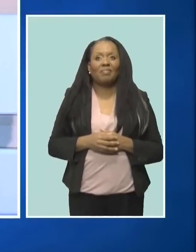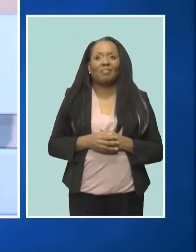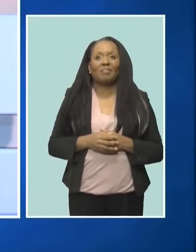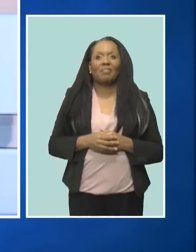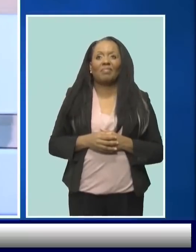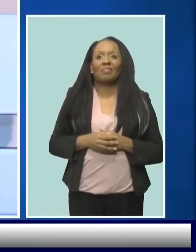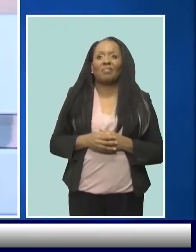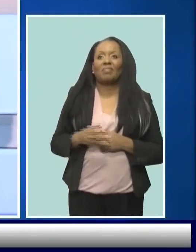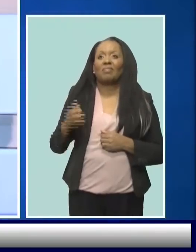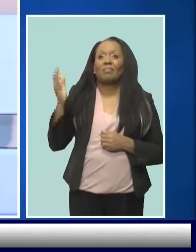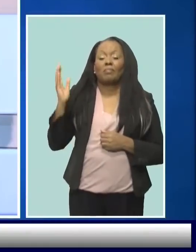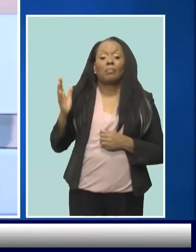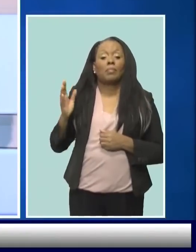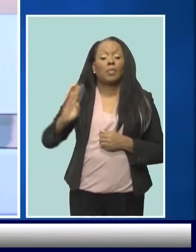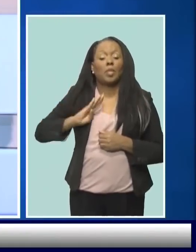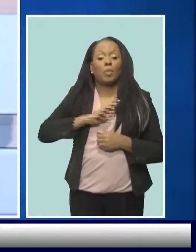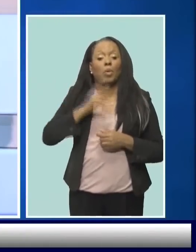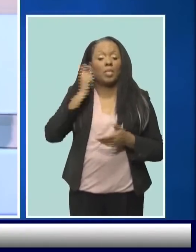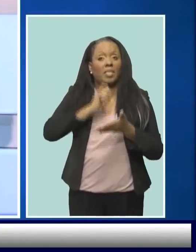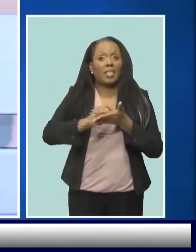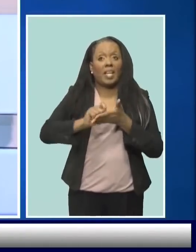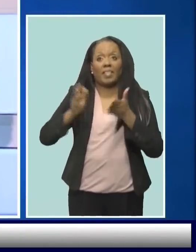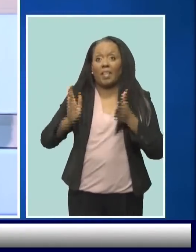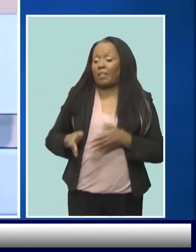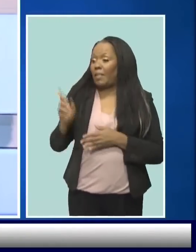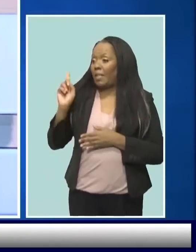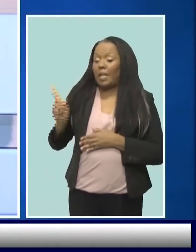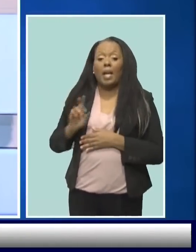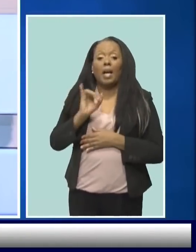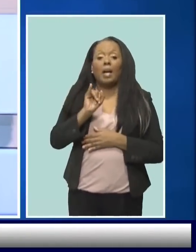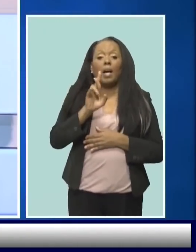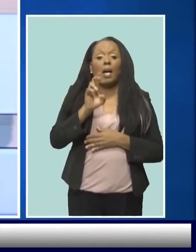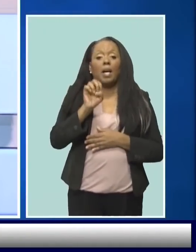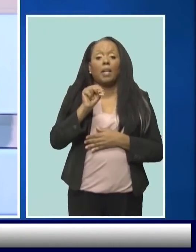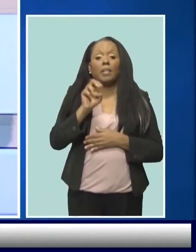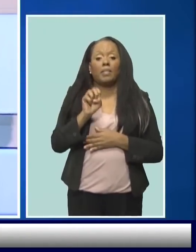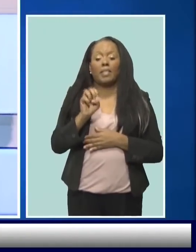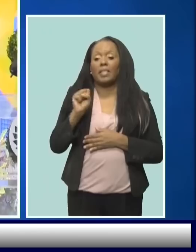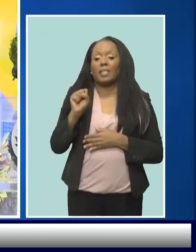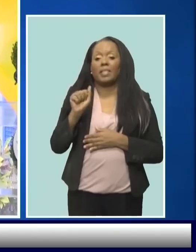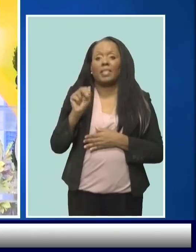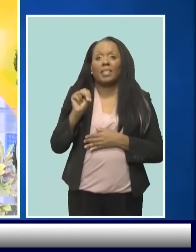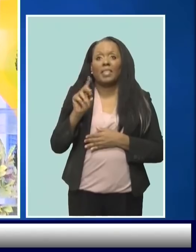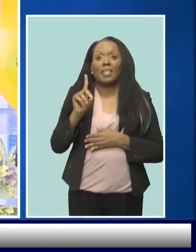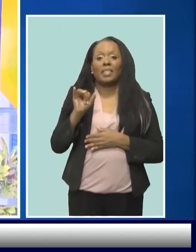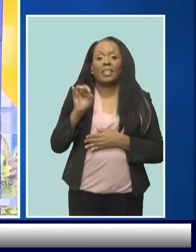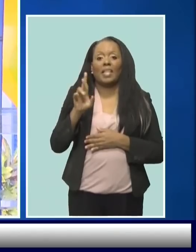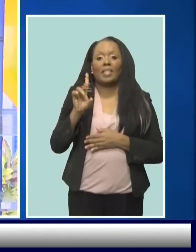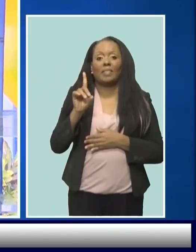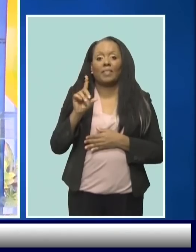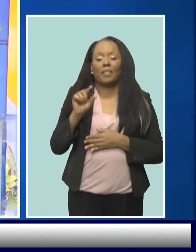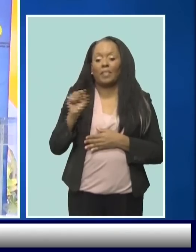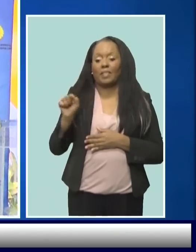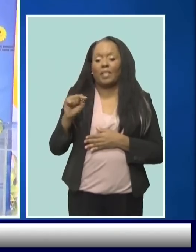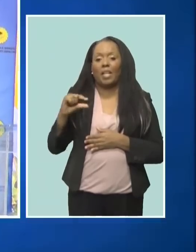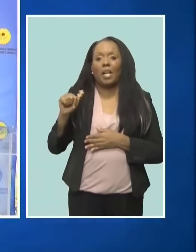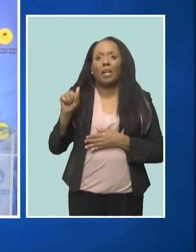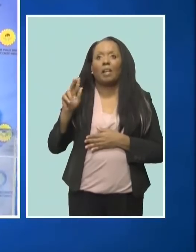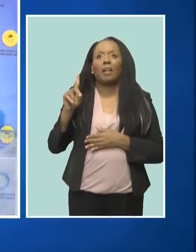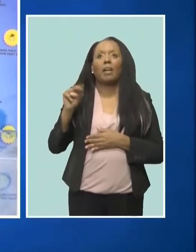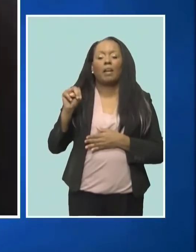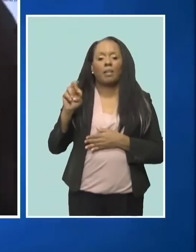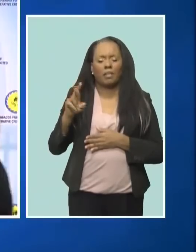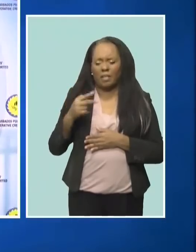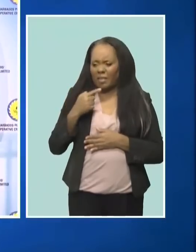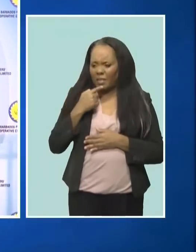credit union's board secretary, Irene Sandiford Garner is also chairperson of the Educational Grants and Social Outreach Committee.